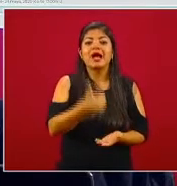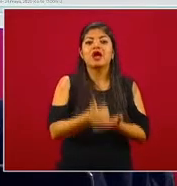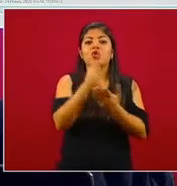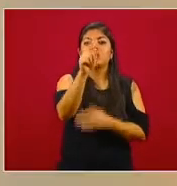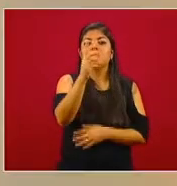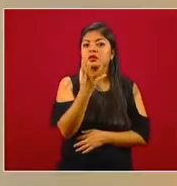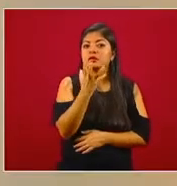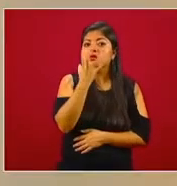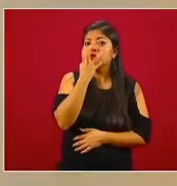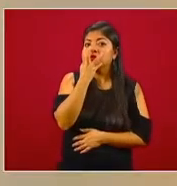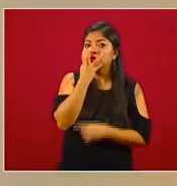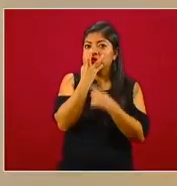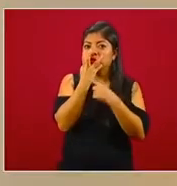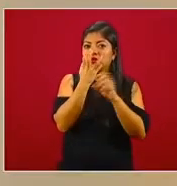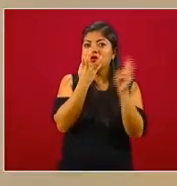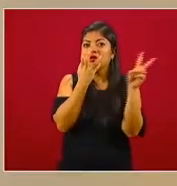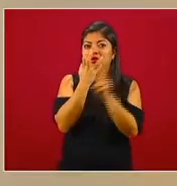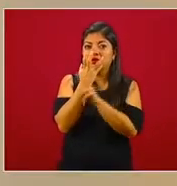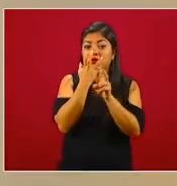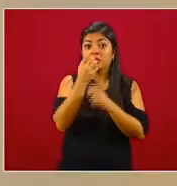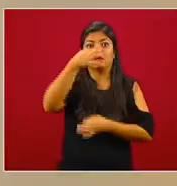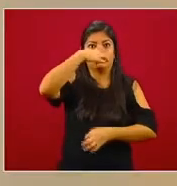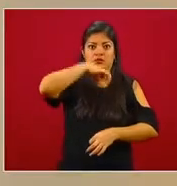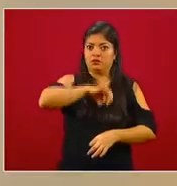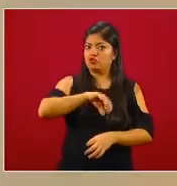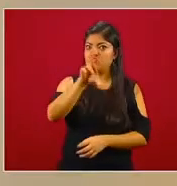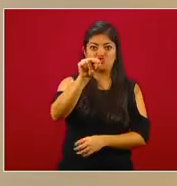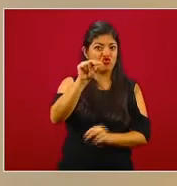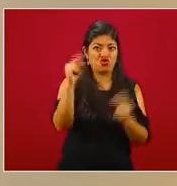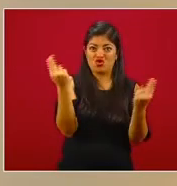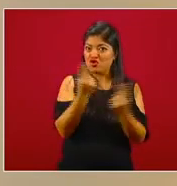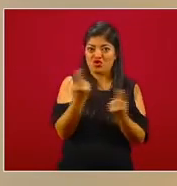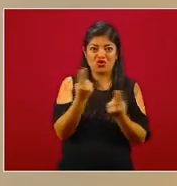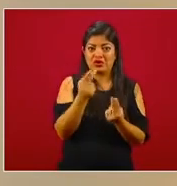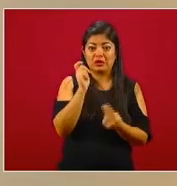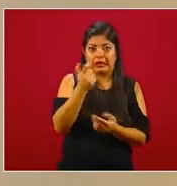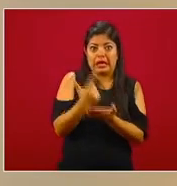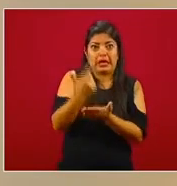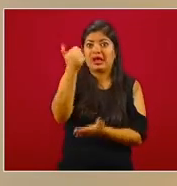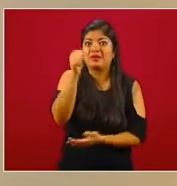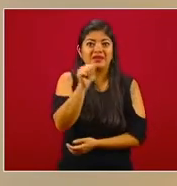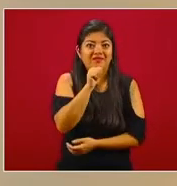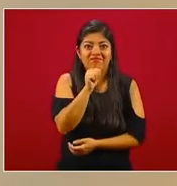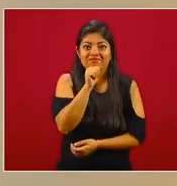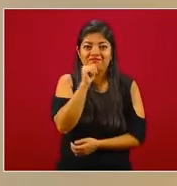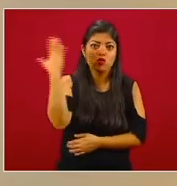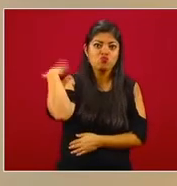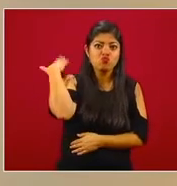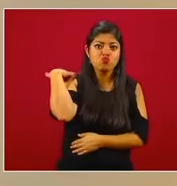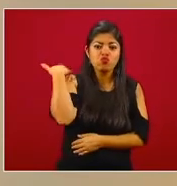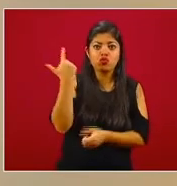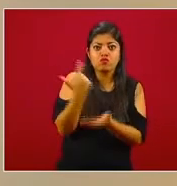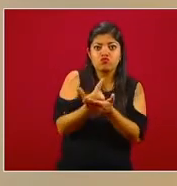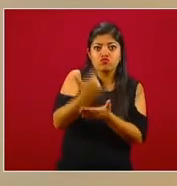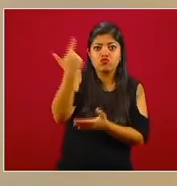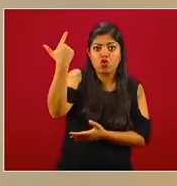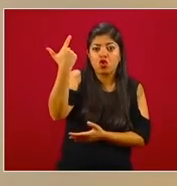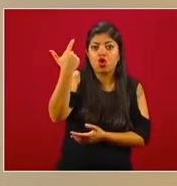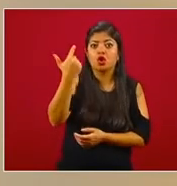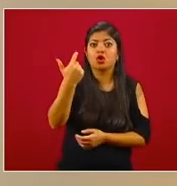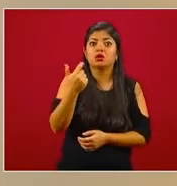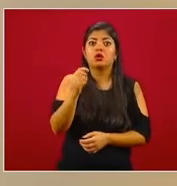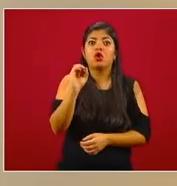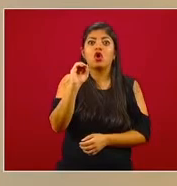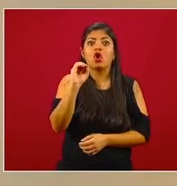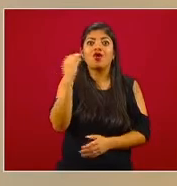In a large oxígeno number of sin cases, necesidad de just intubar, by using cuando no hay todavía un oxygen without daño pulmonar tan intubation, extenso when o there is donde la